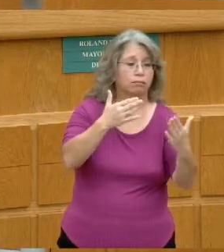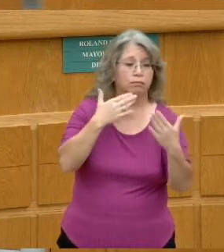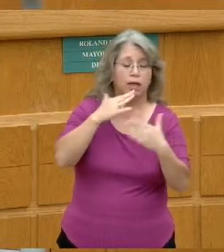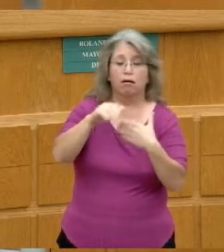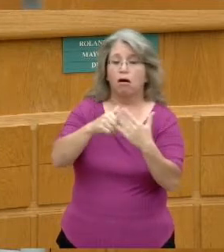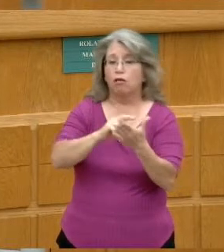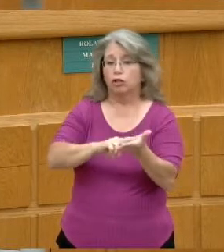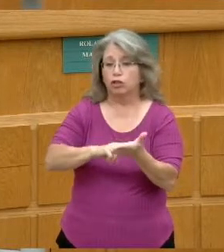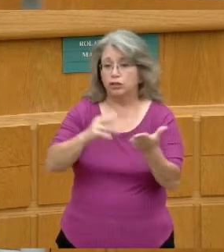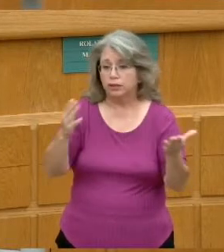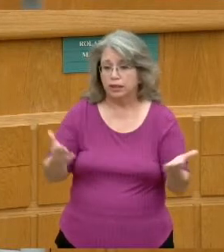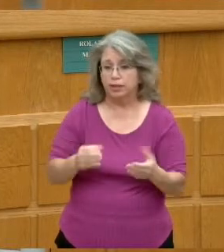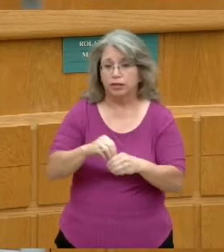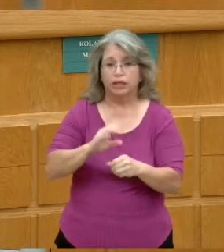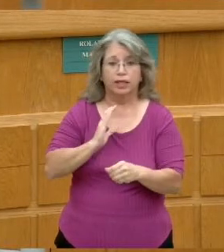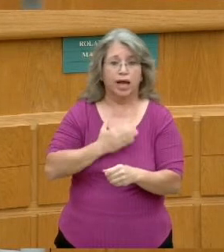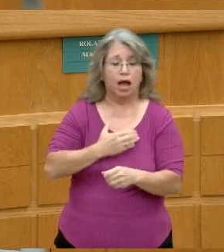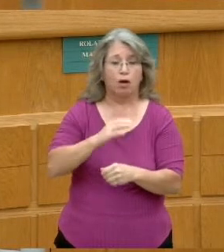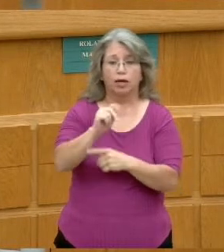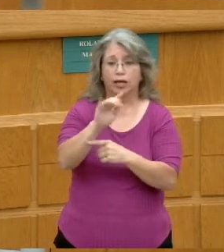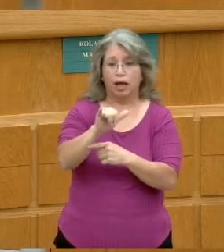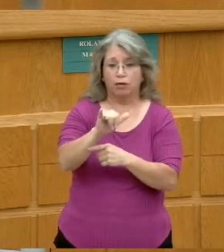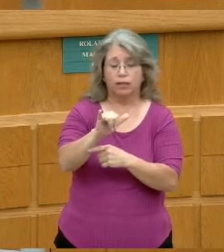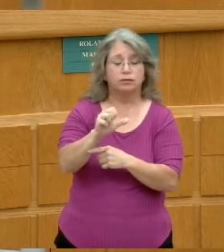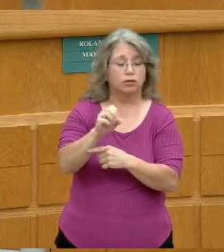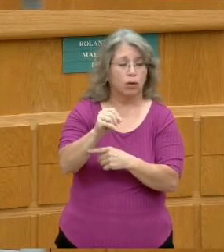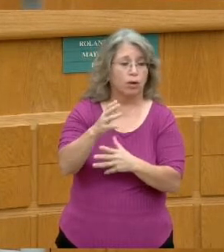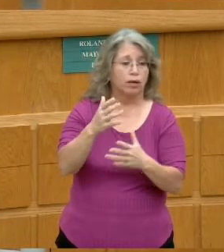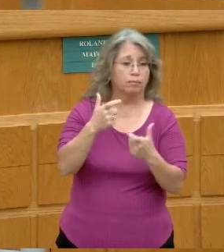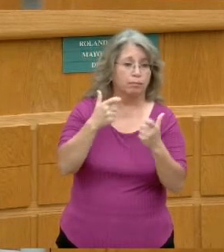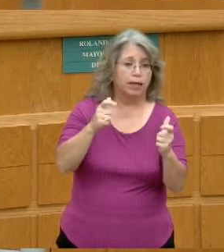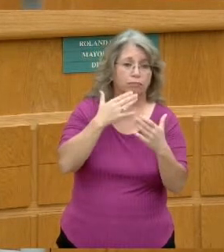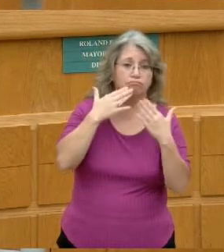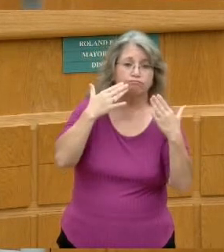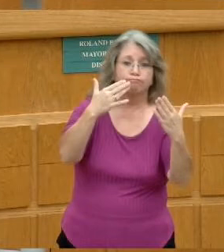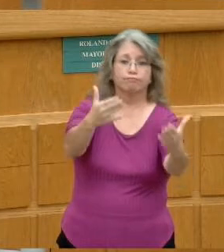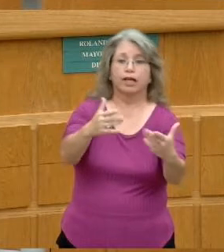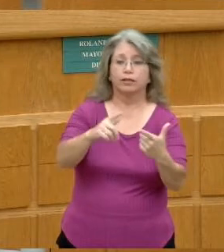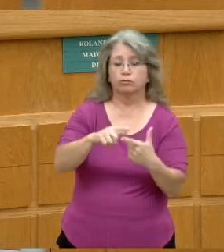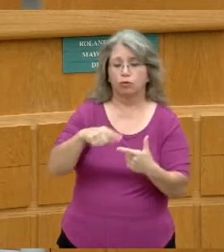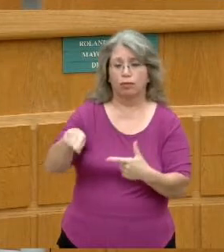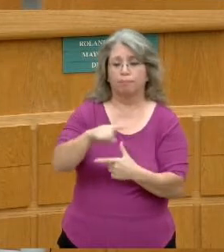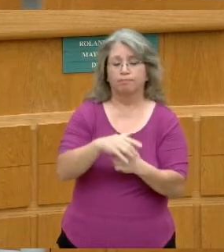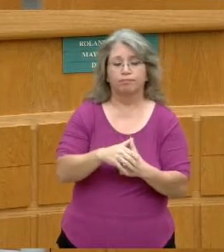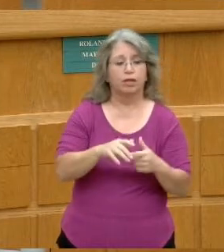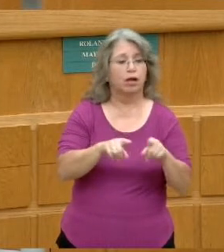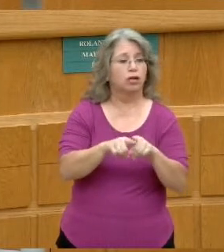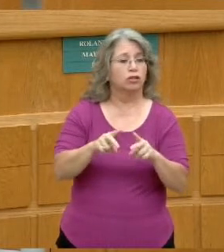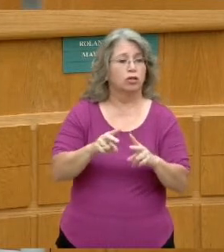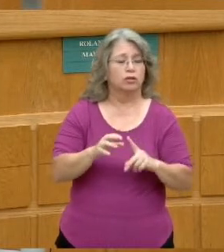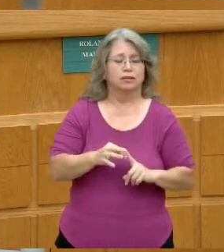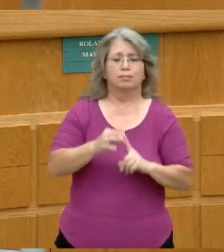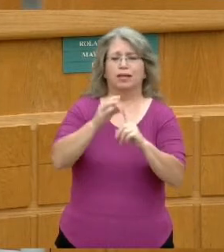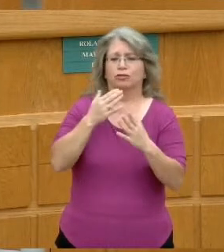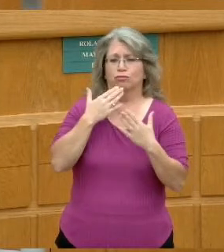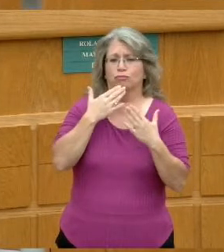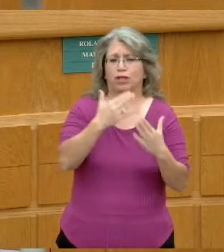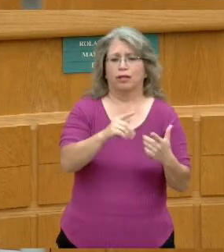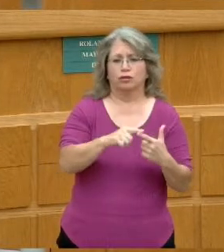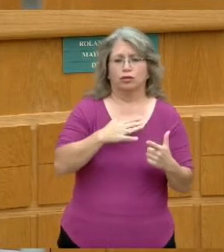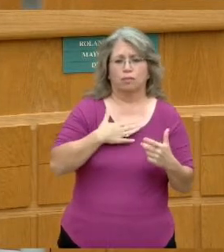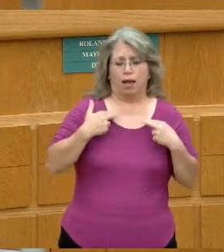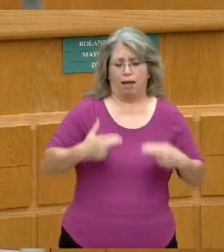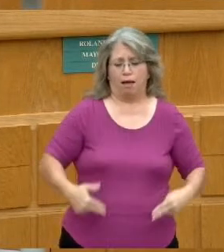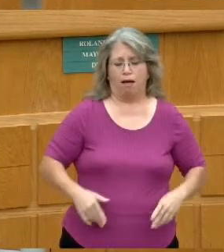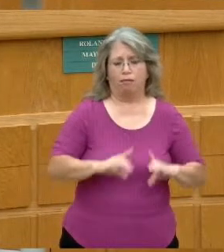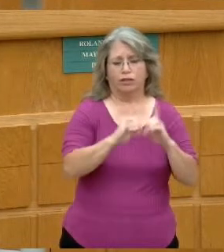so I needed to say thank you to them. Also, a very, very special thank you to my health district nurses, who have